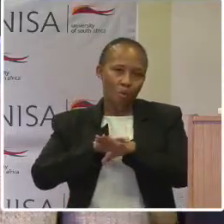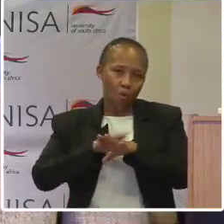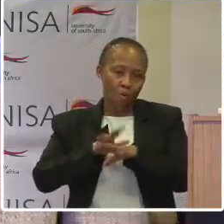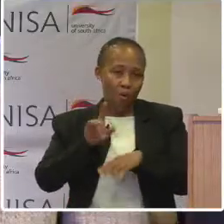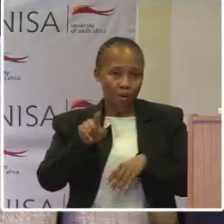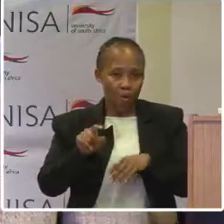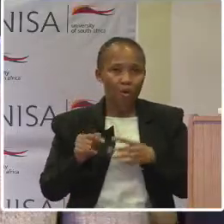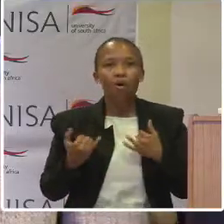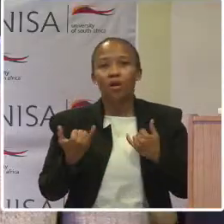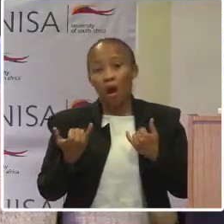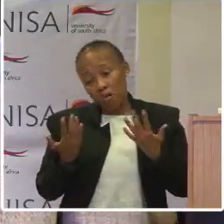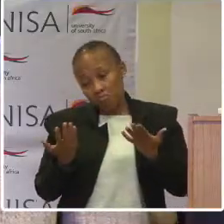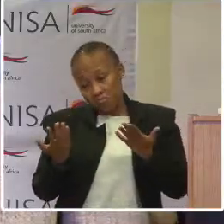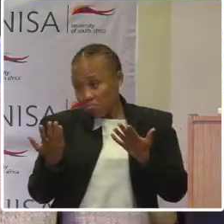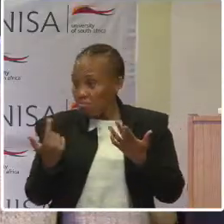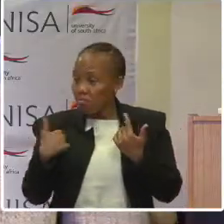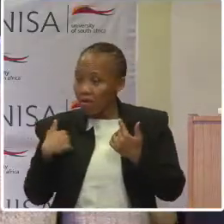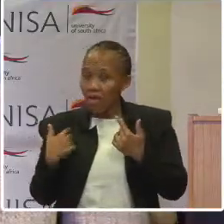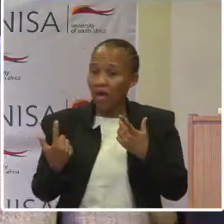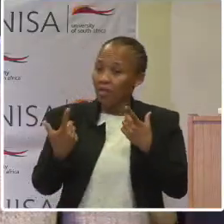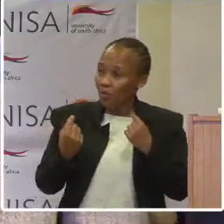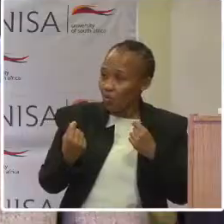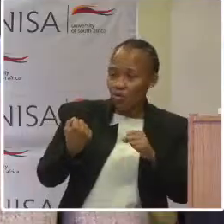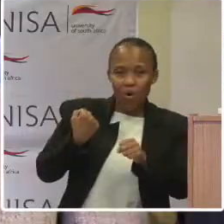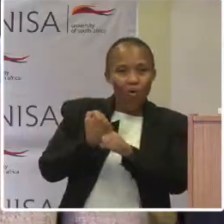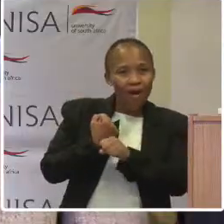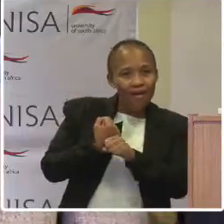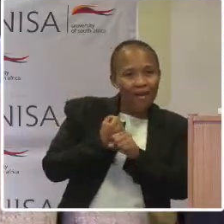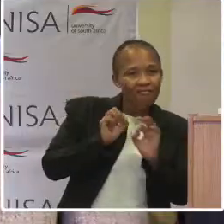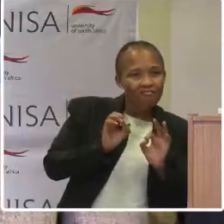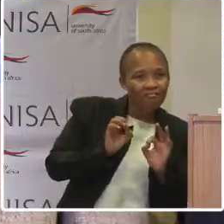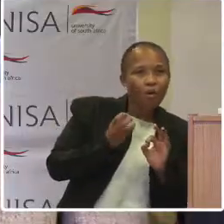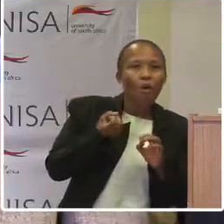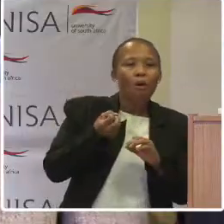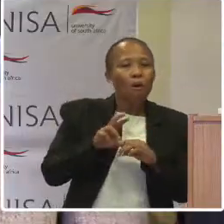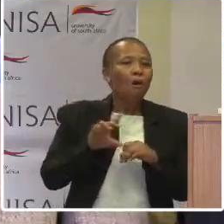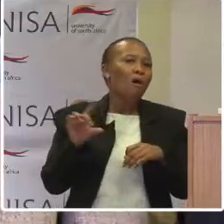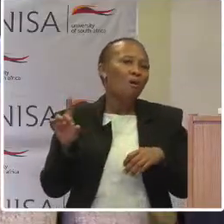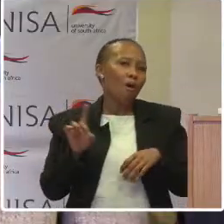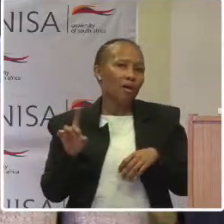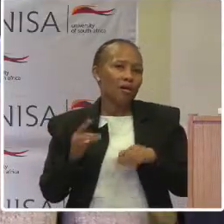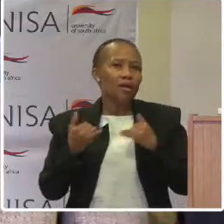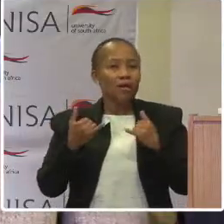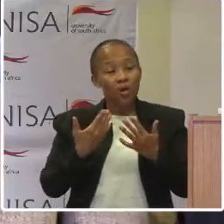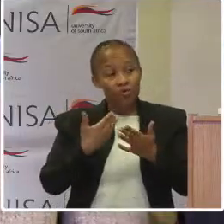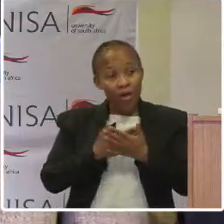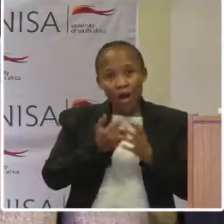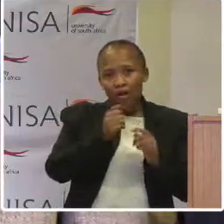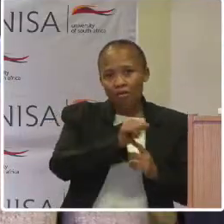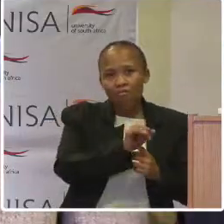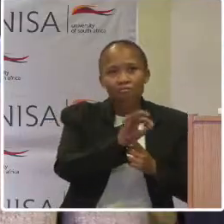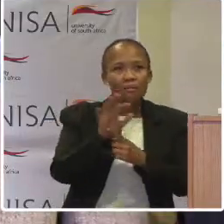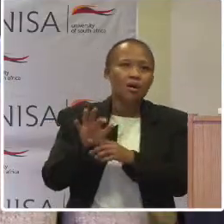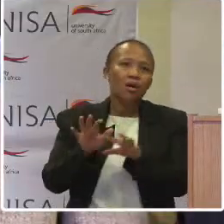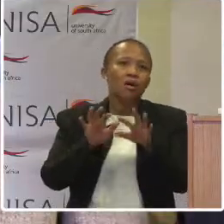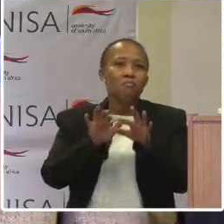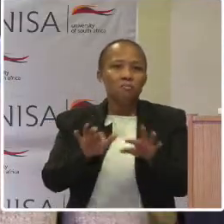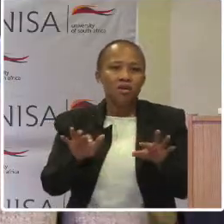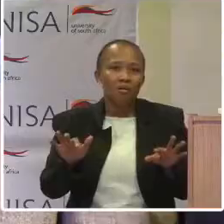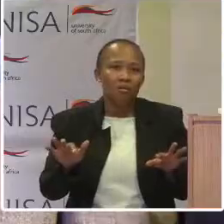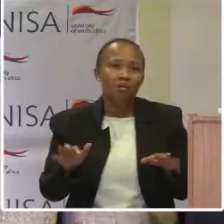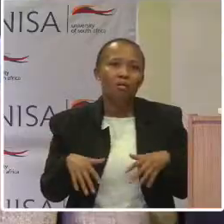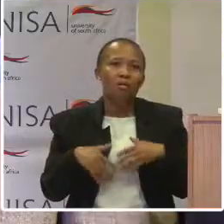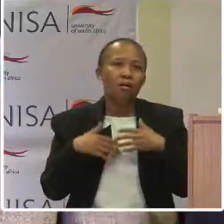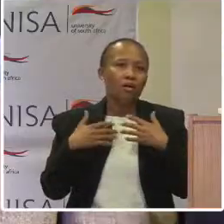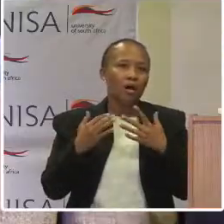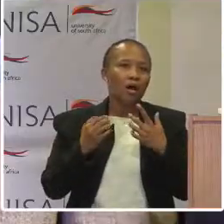did, is it functional? Can you put it within the airspace? Can you show it to people? Or is it going to be,